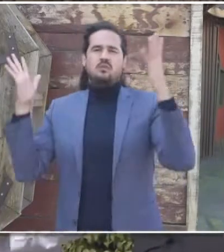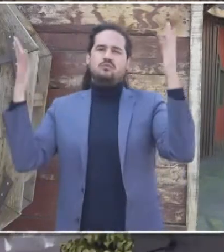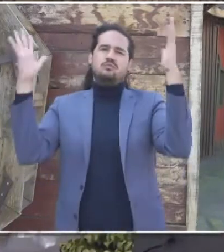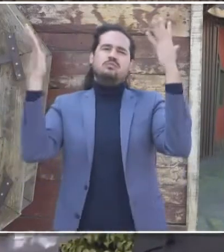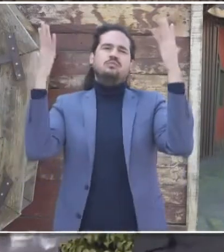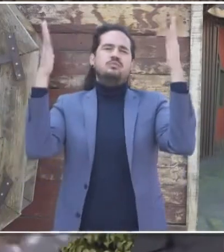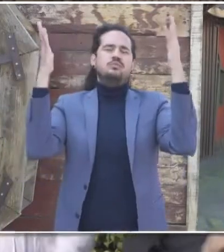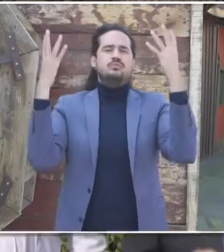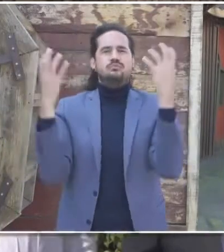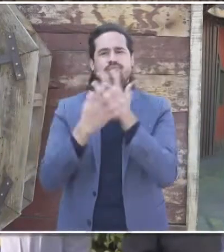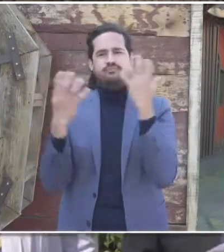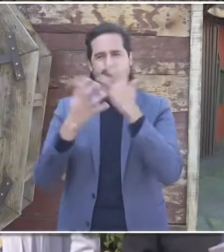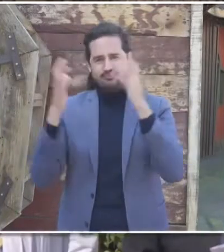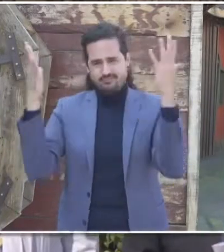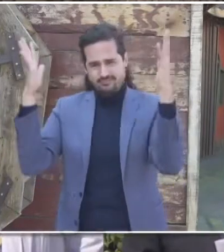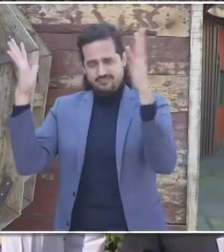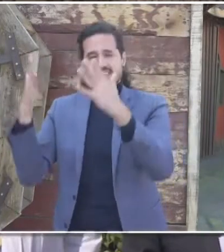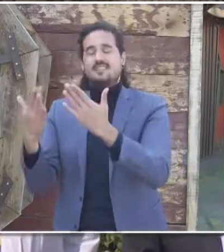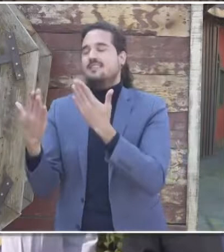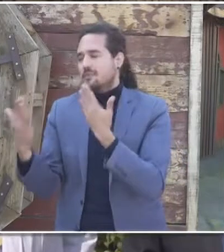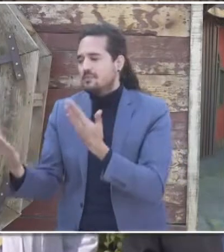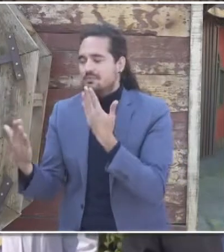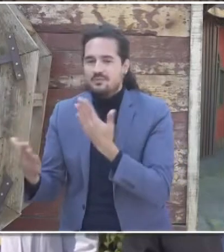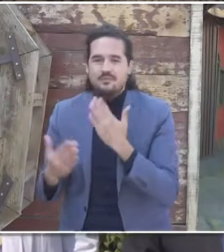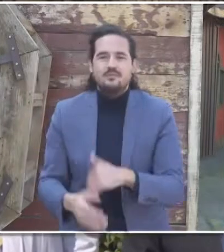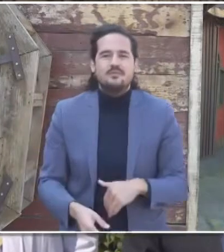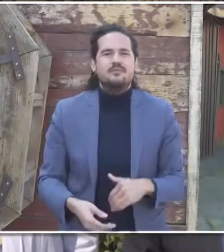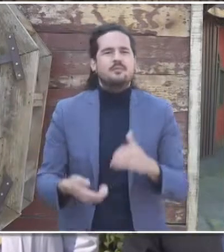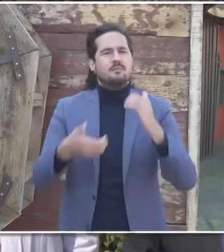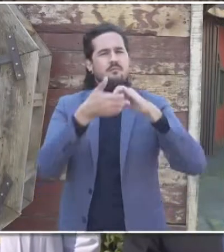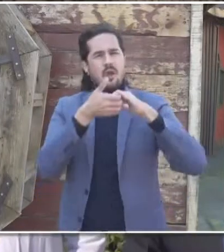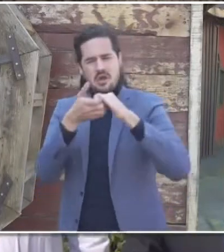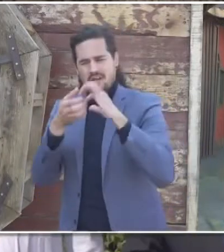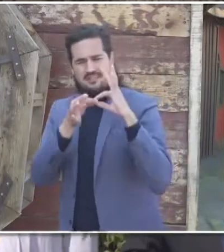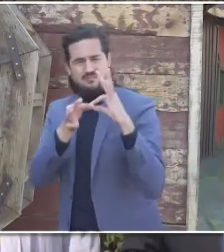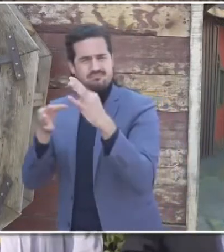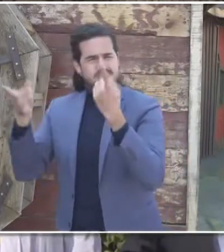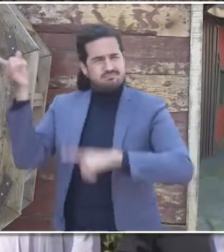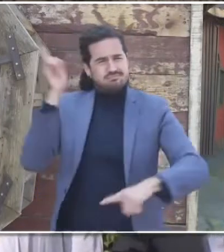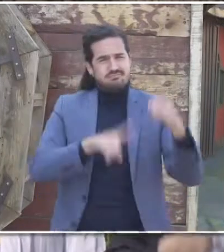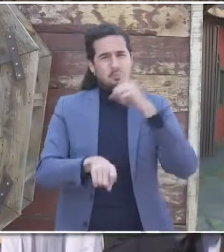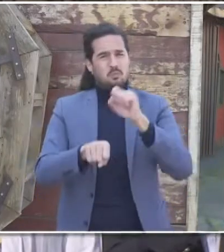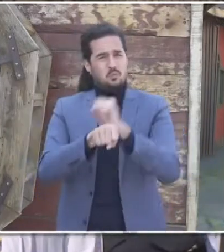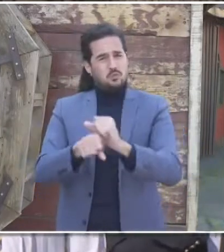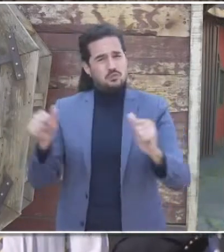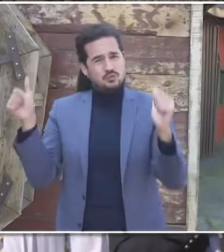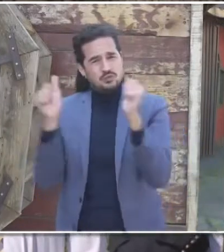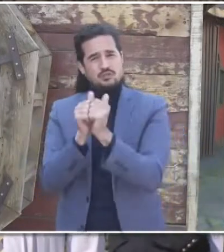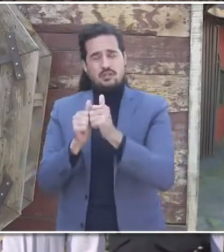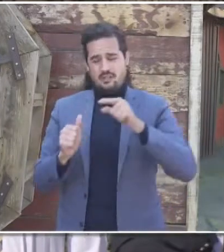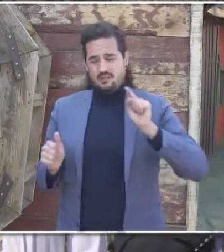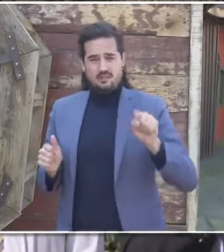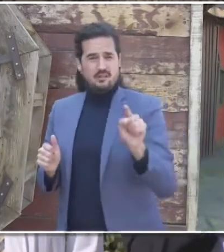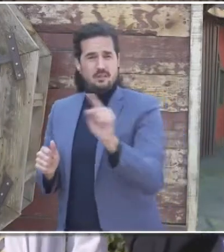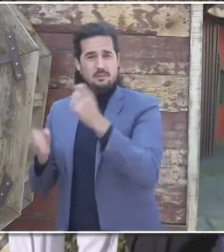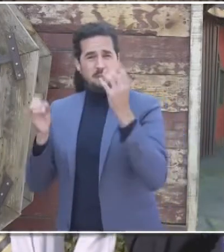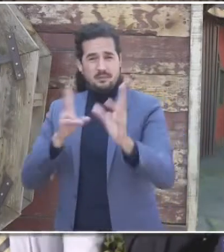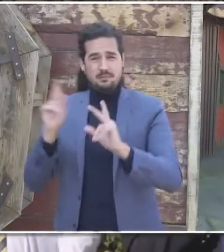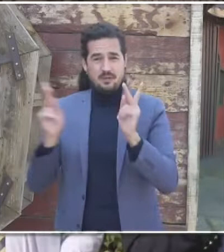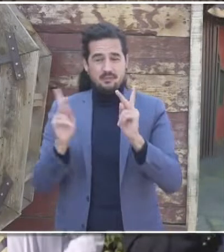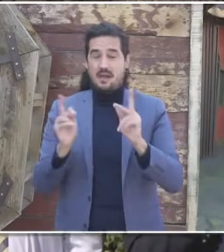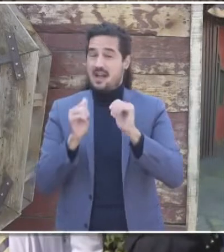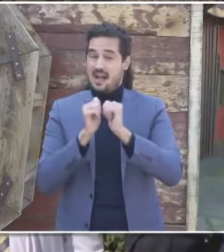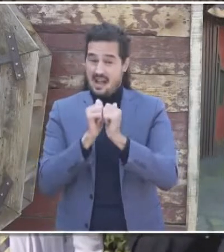Great, thank you. The partnership and collaboration was very key and important, and this was done through our cities, our